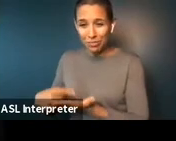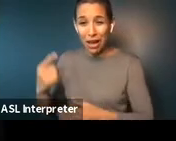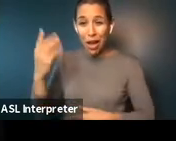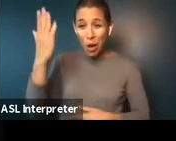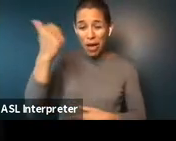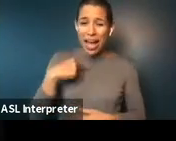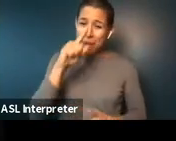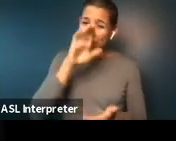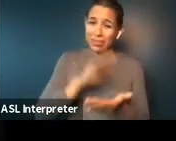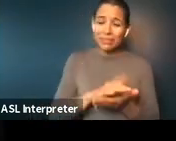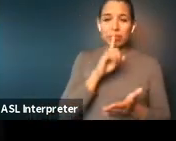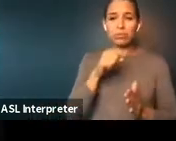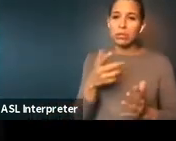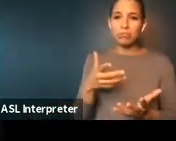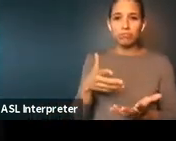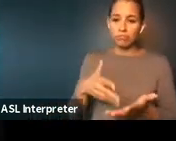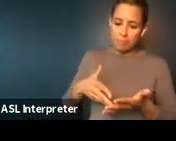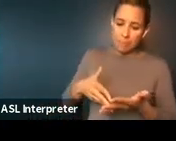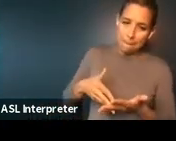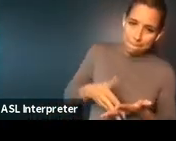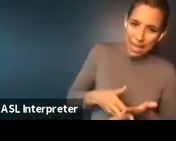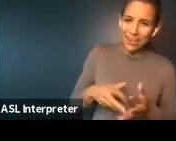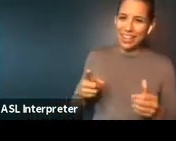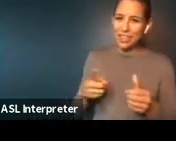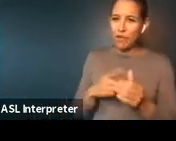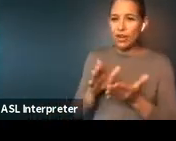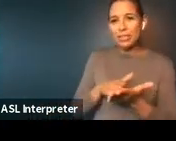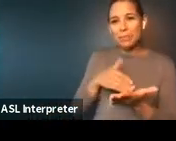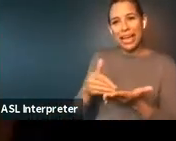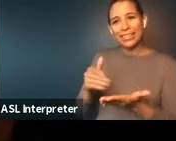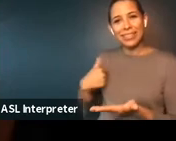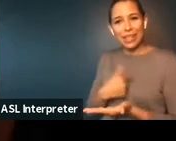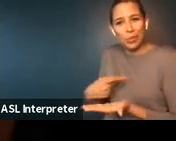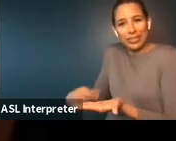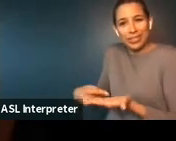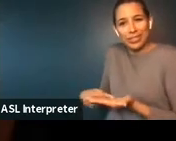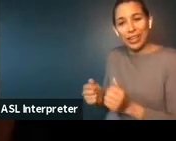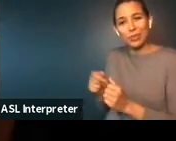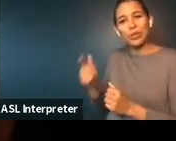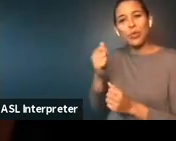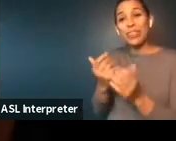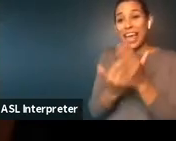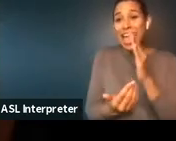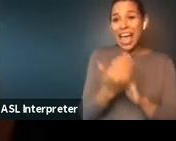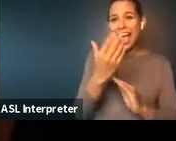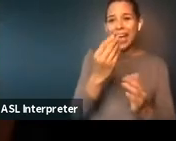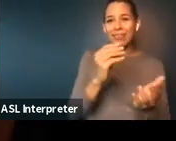in the first pic, you know, the first painting that we talked about of yours, um, with the prism and the hand. But for me, I'm, I'm thinking about